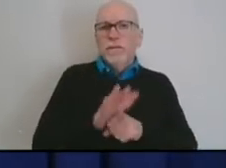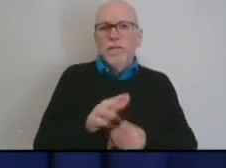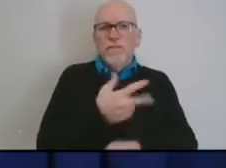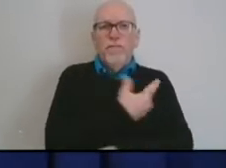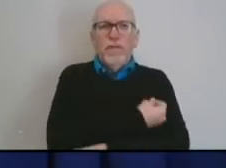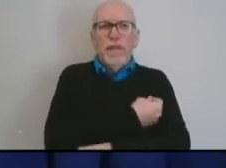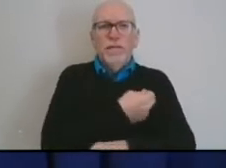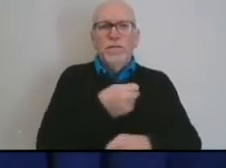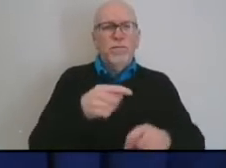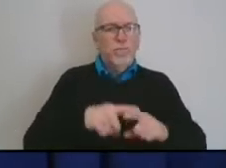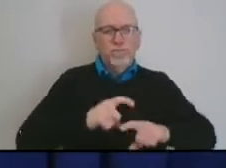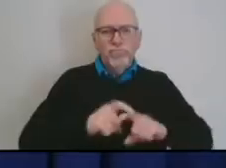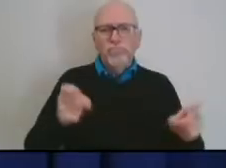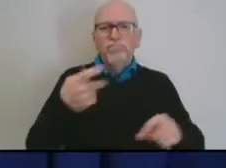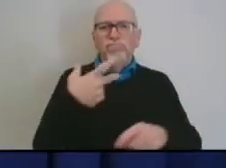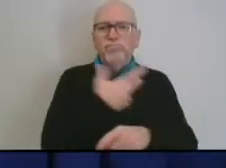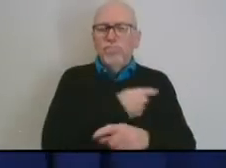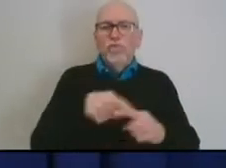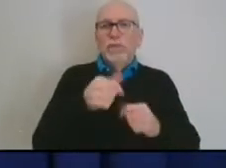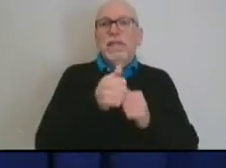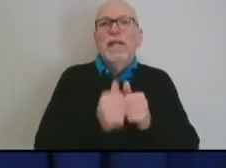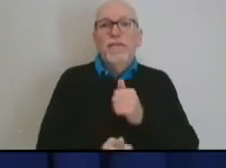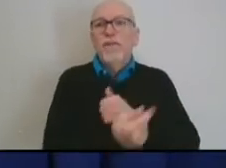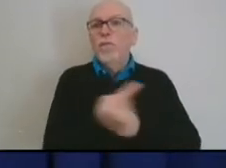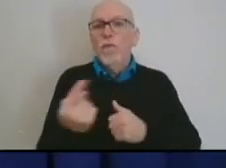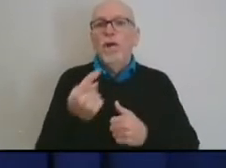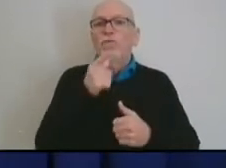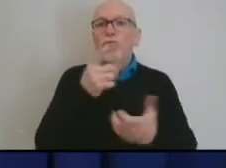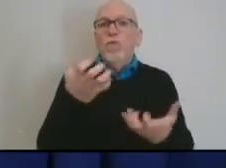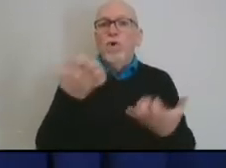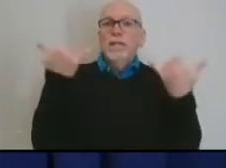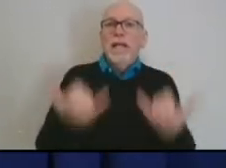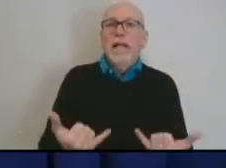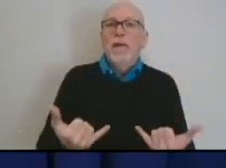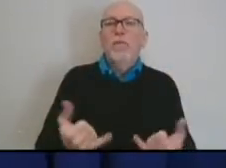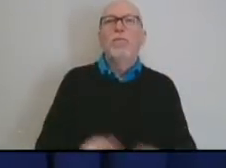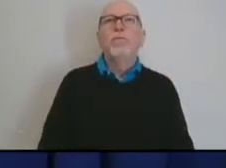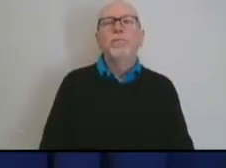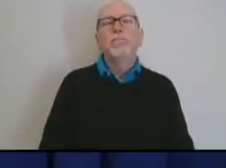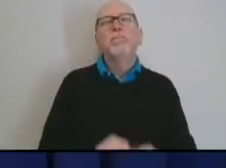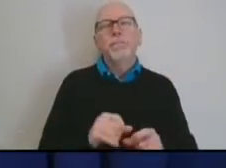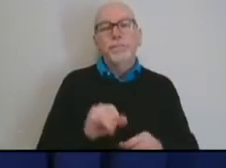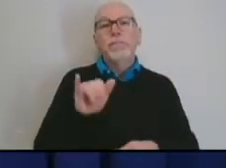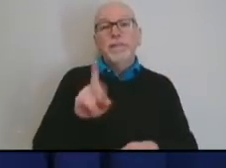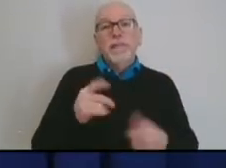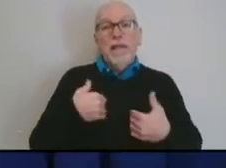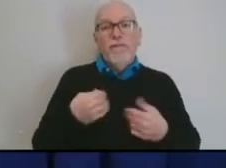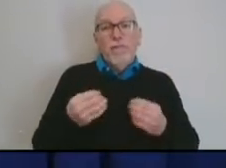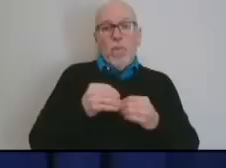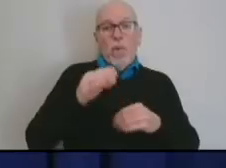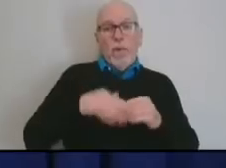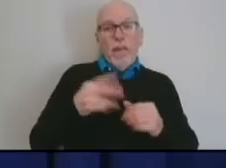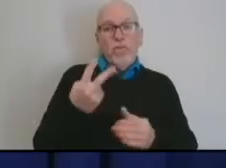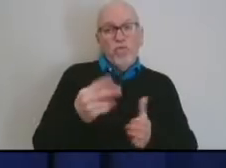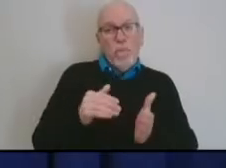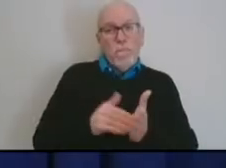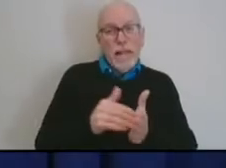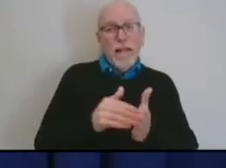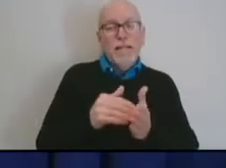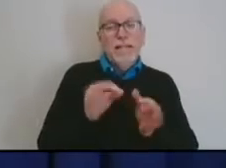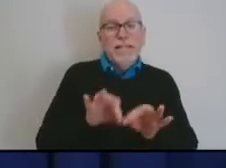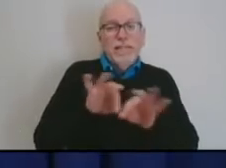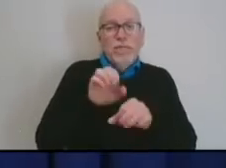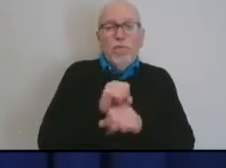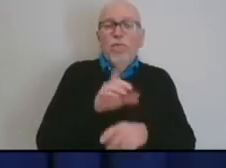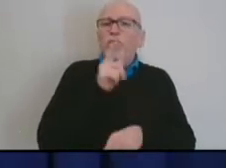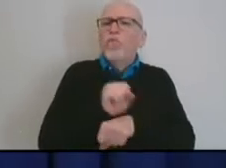give doses open to everyone who wants that vaccine right now. Indiana has more than 2 million essential workers who go to work